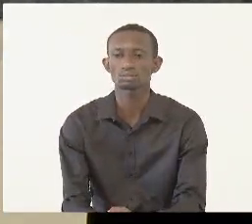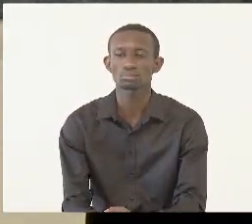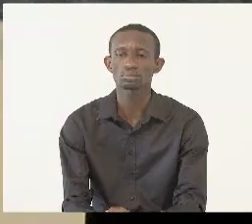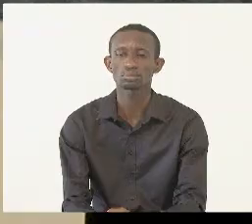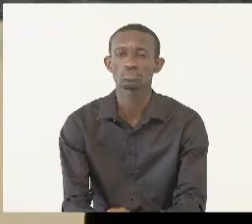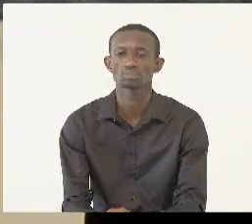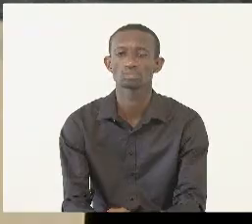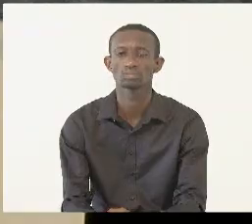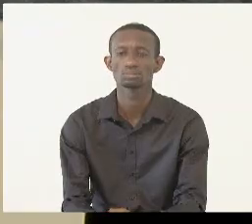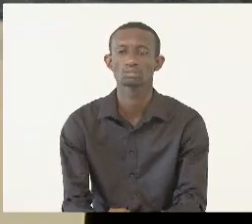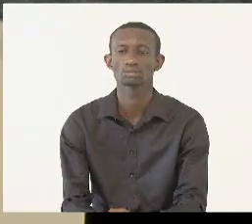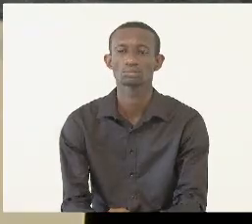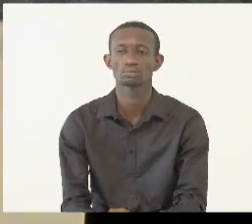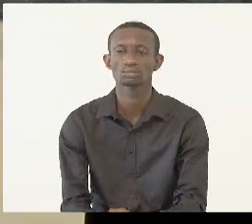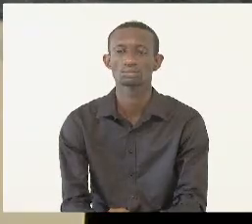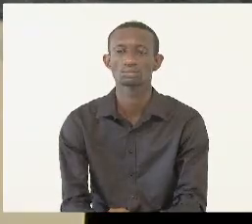waste products